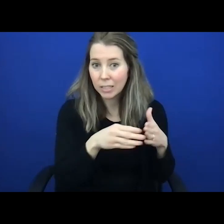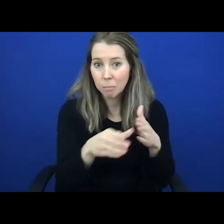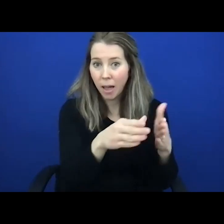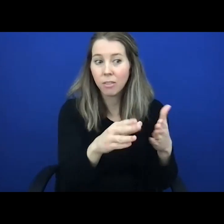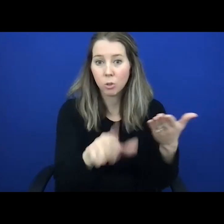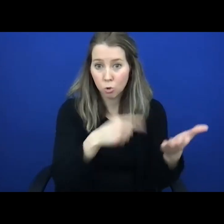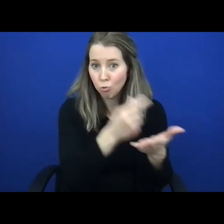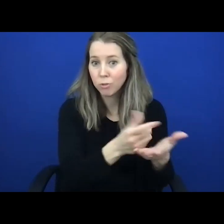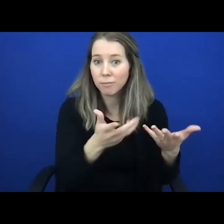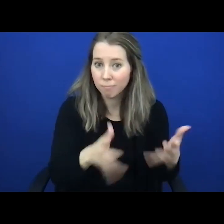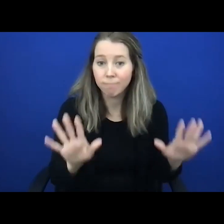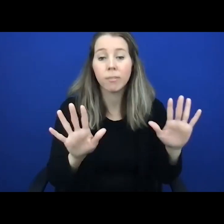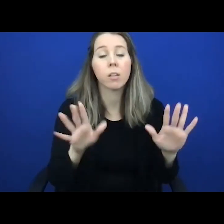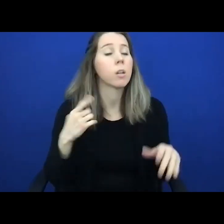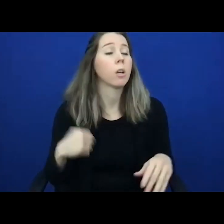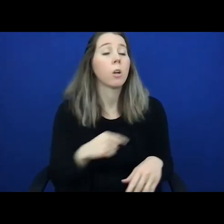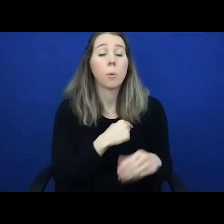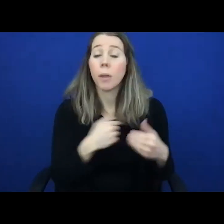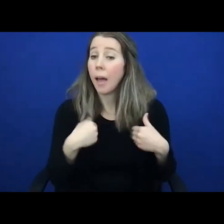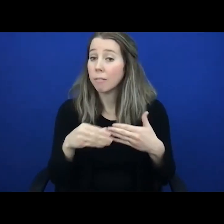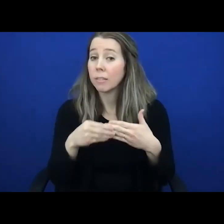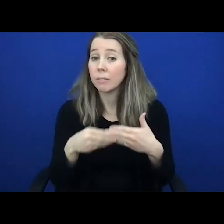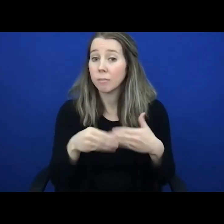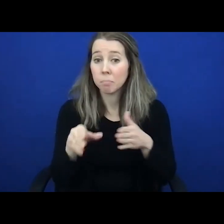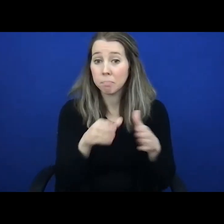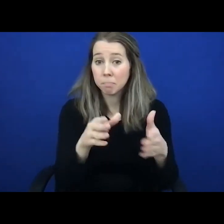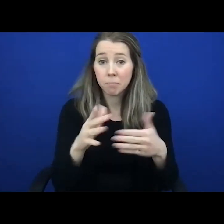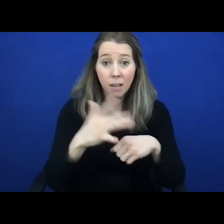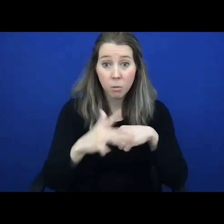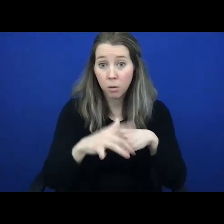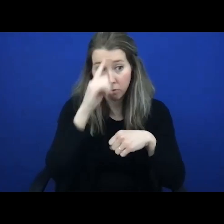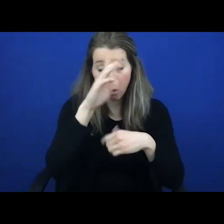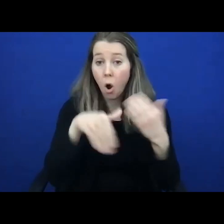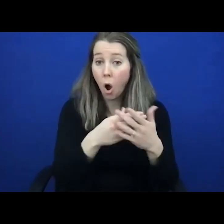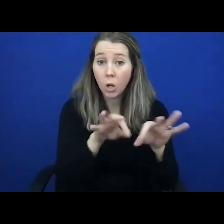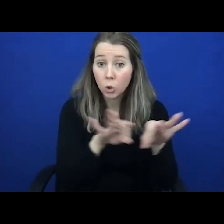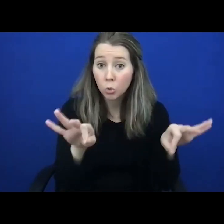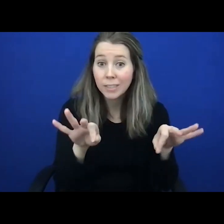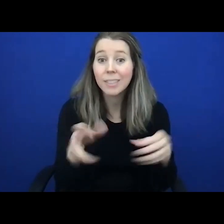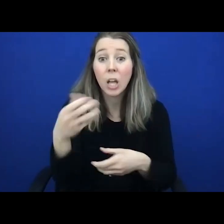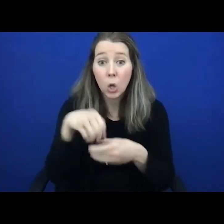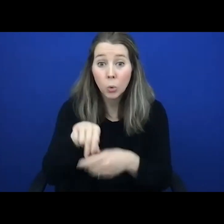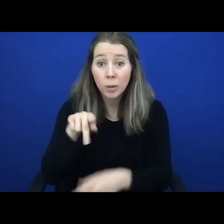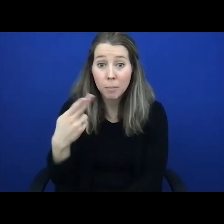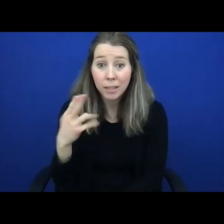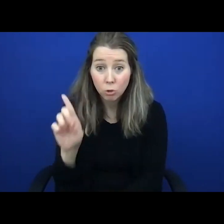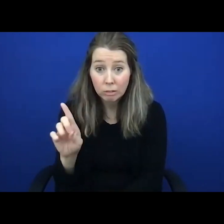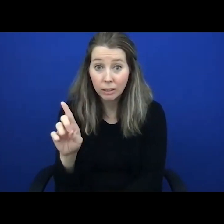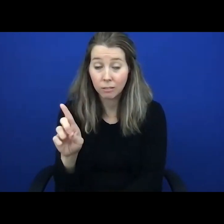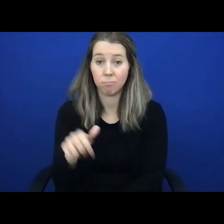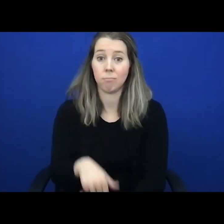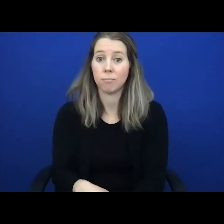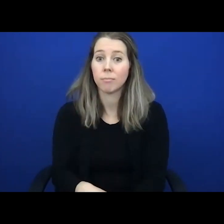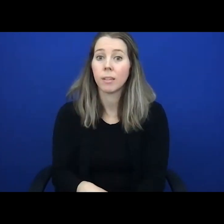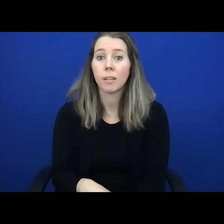format. And we have FlexPath available at all degree levels, including doctoral or professional doctorates